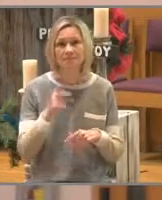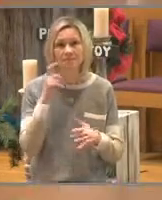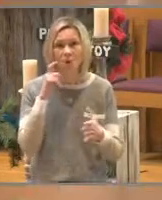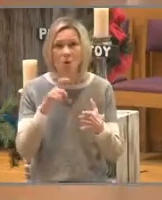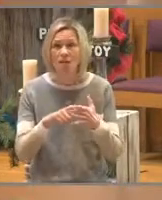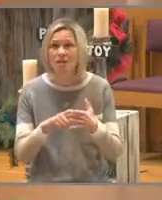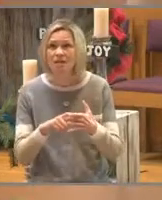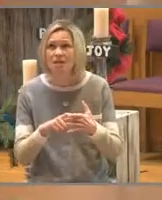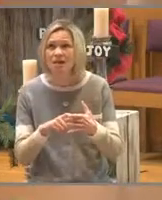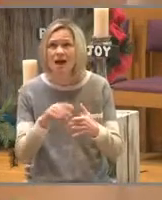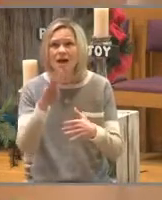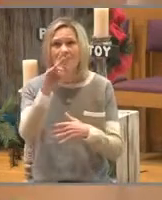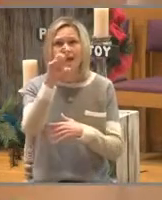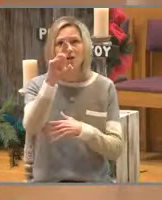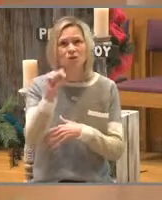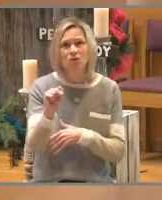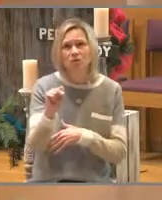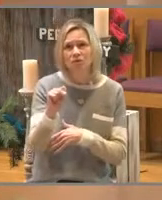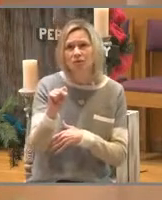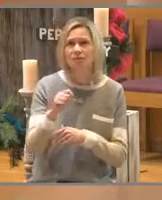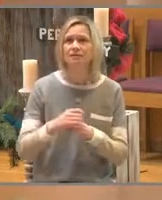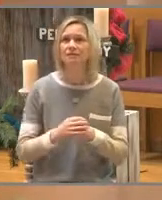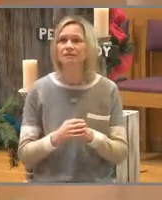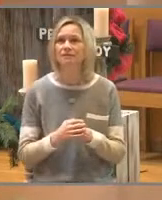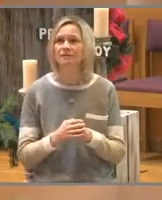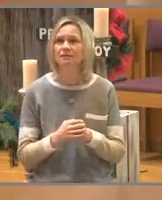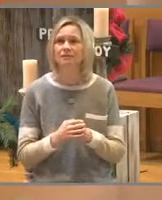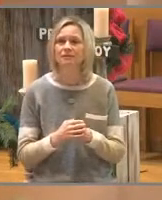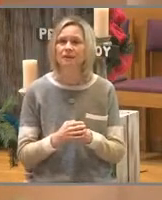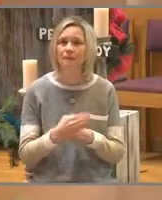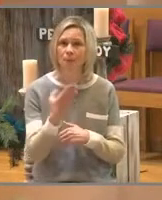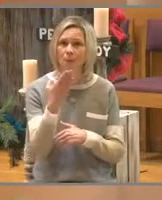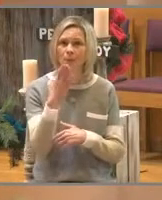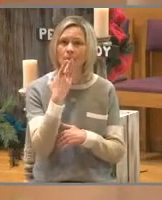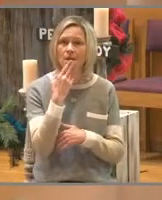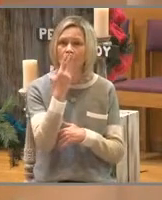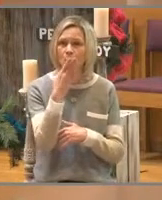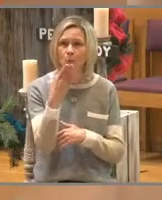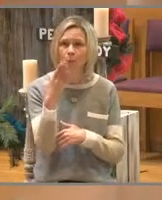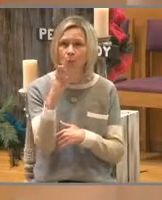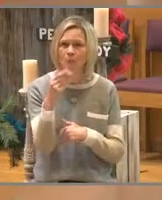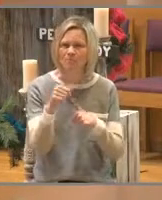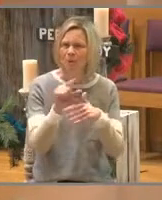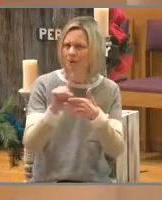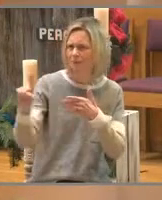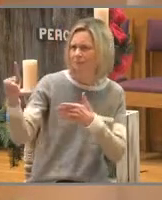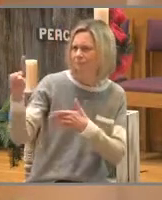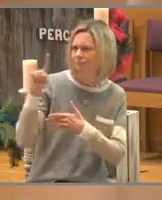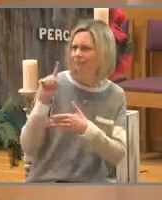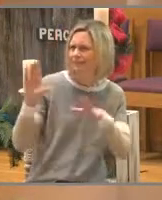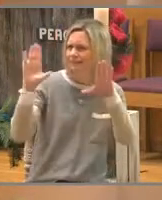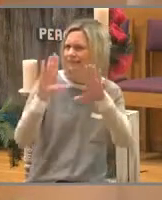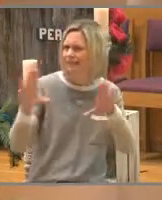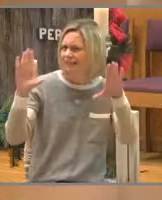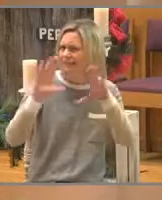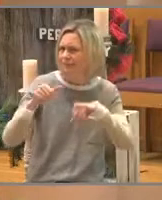Yes, the banners up here, the altar pyramids. Color blue. Do you remember what last Sunday was, congregation?